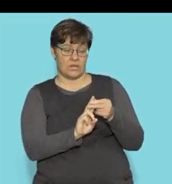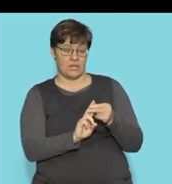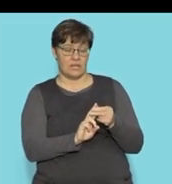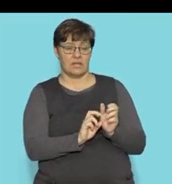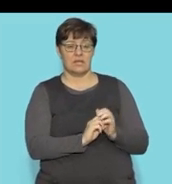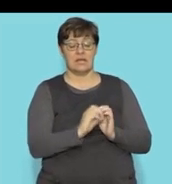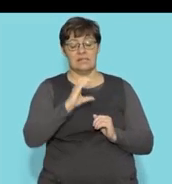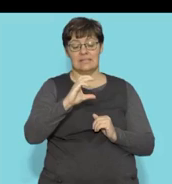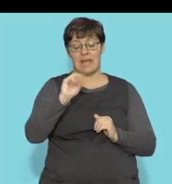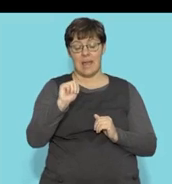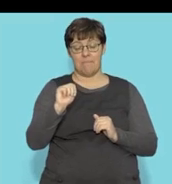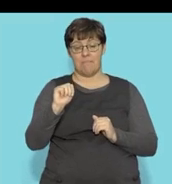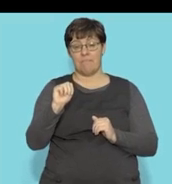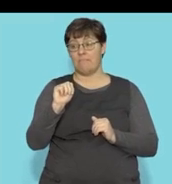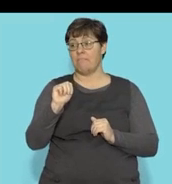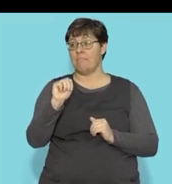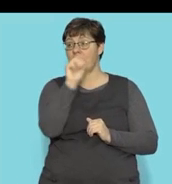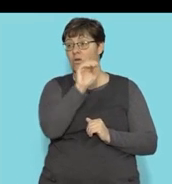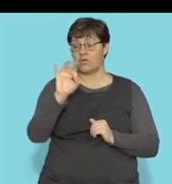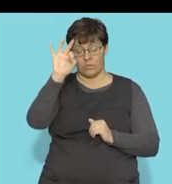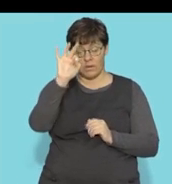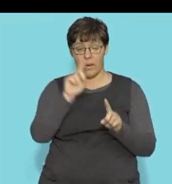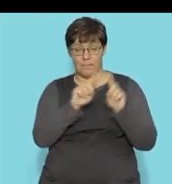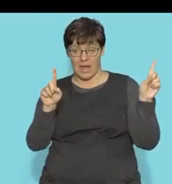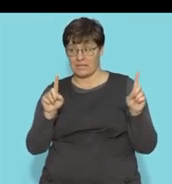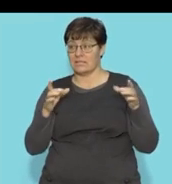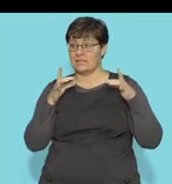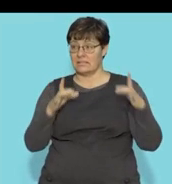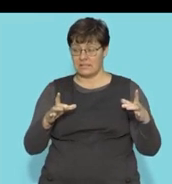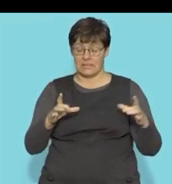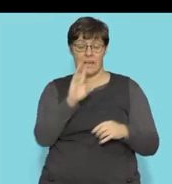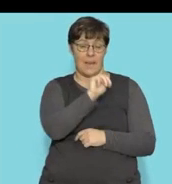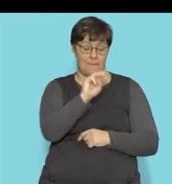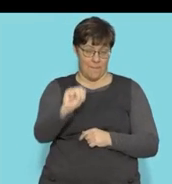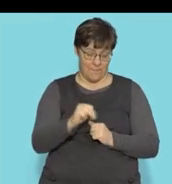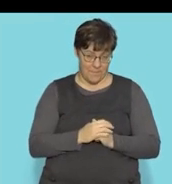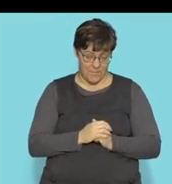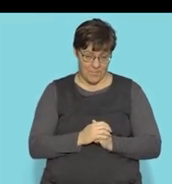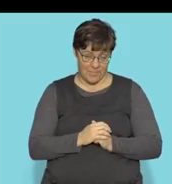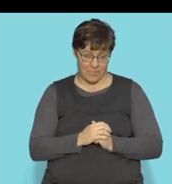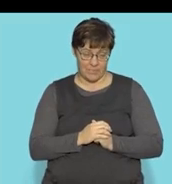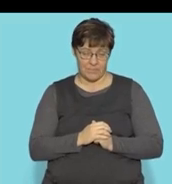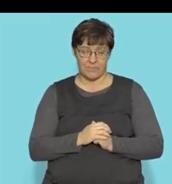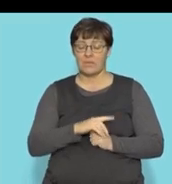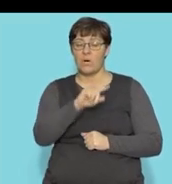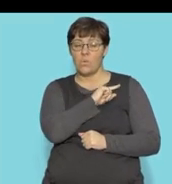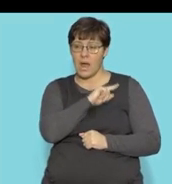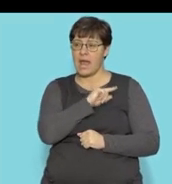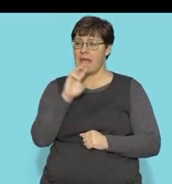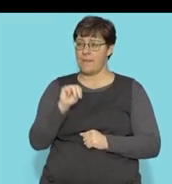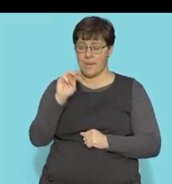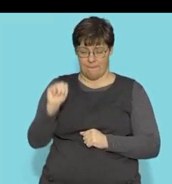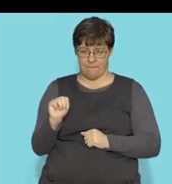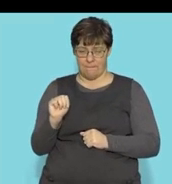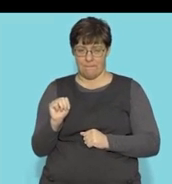units. We've got centimeters cubed, but my diameter has been given in millimeters. So because it's been given